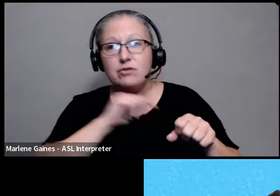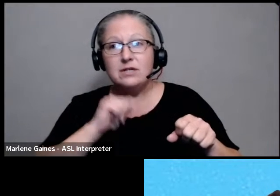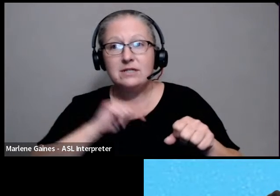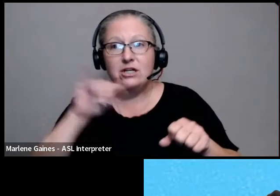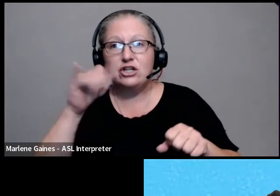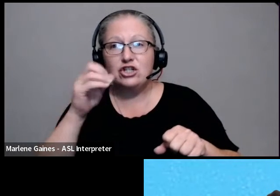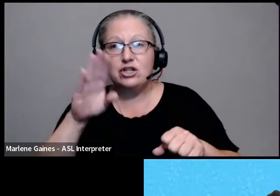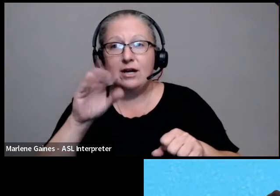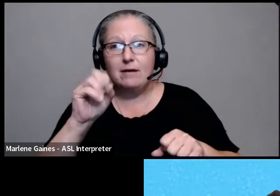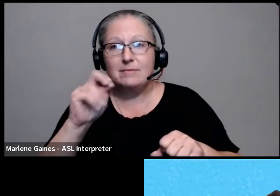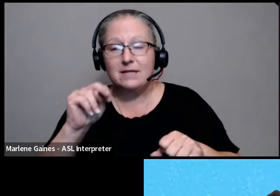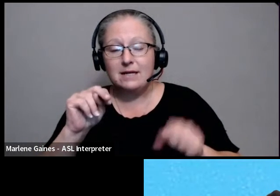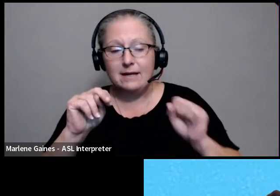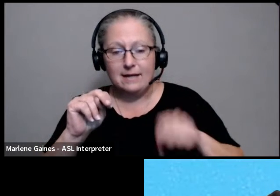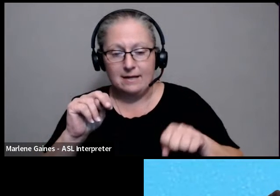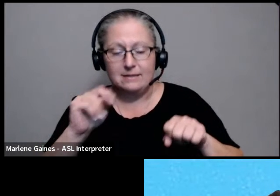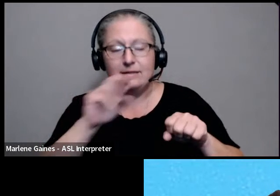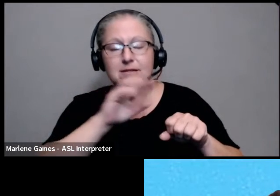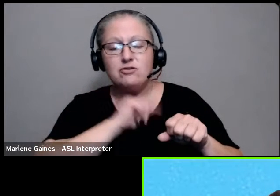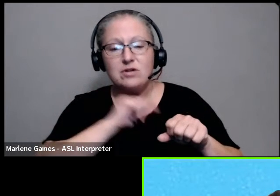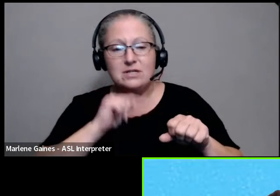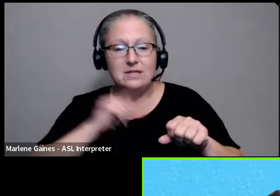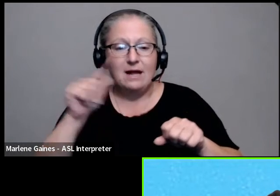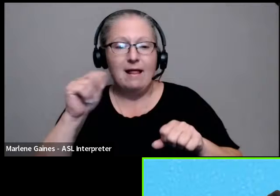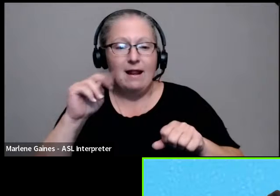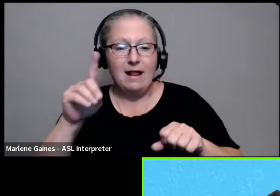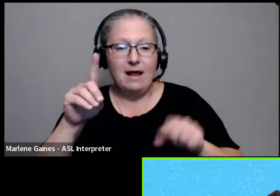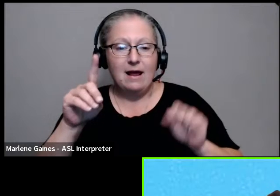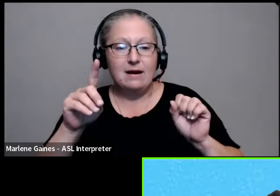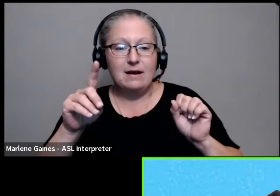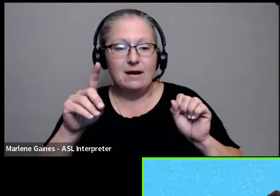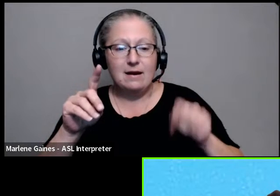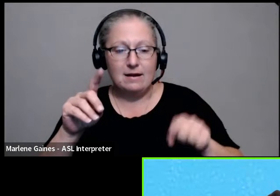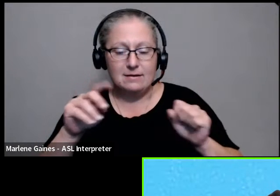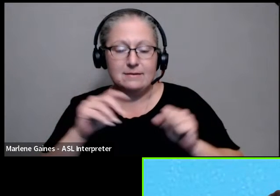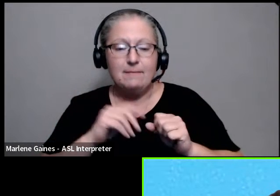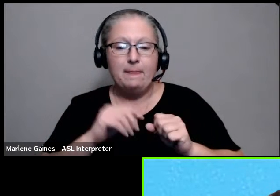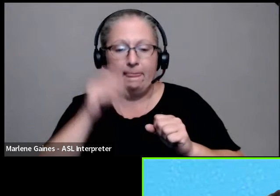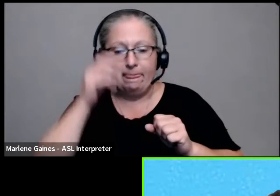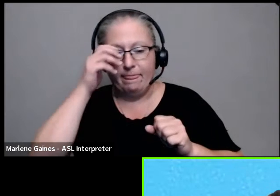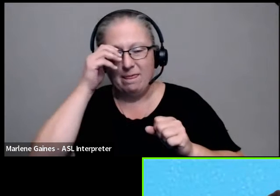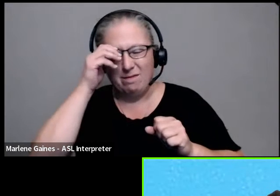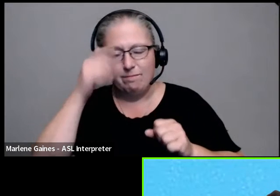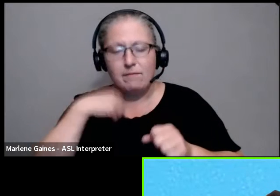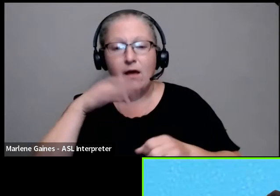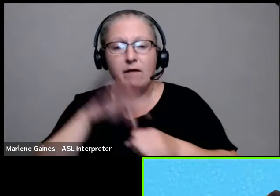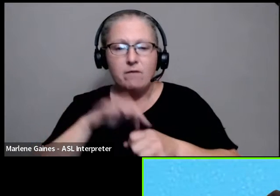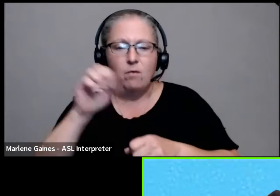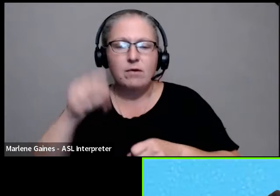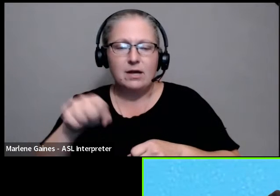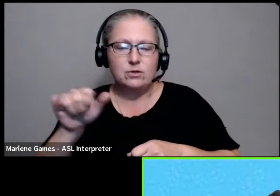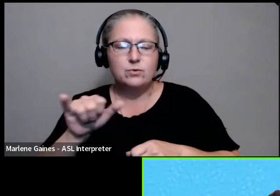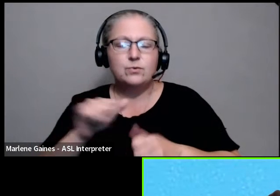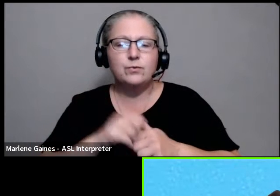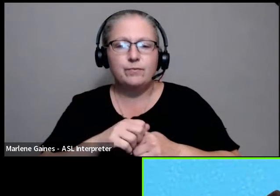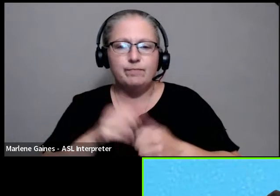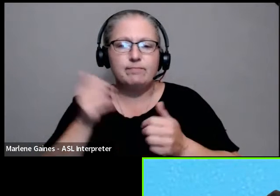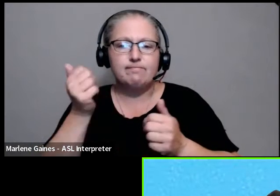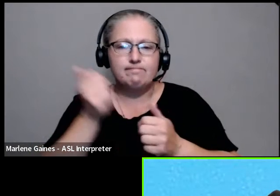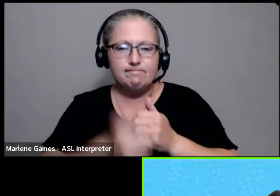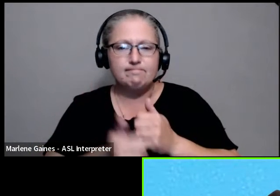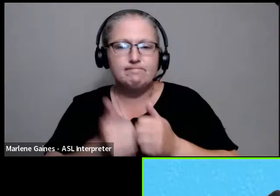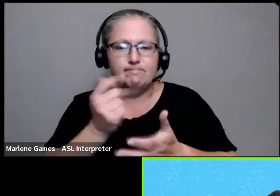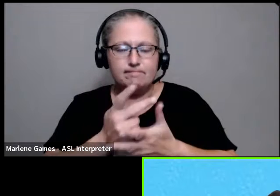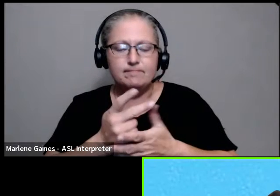trustee Jacobson, Aye. trustee Land, Aye. and I vote aye as well. Motion